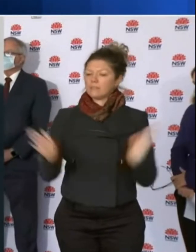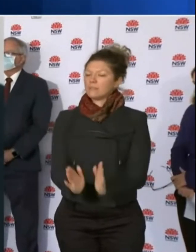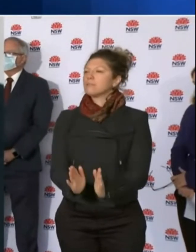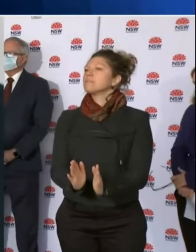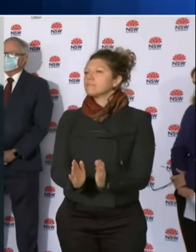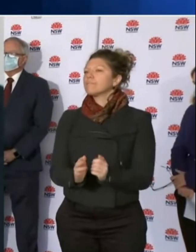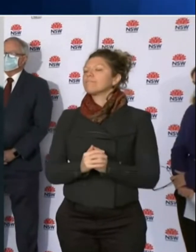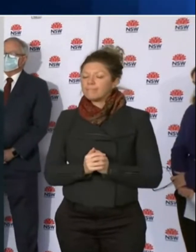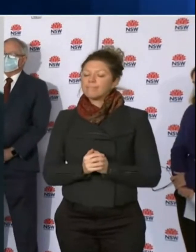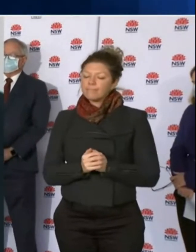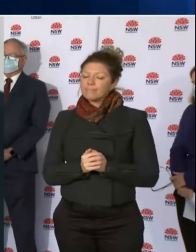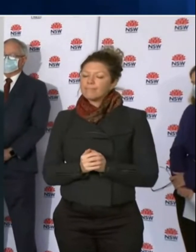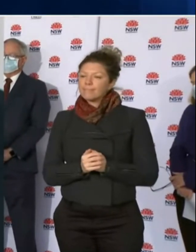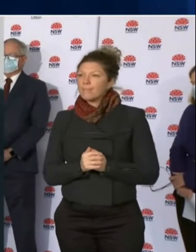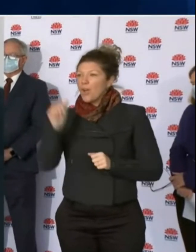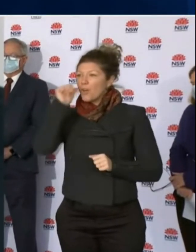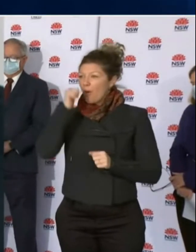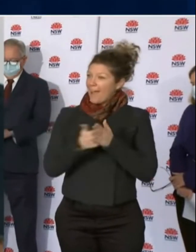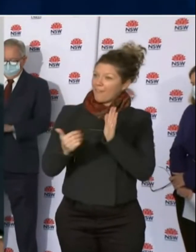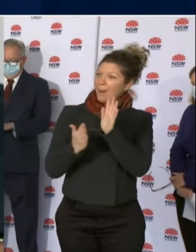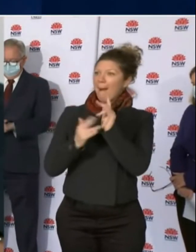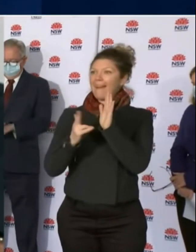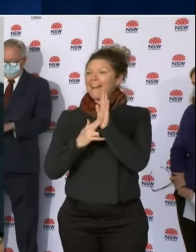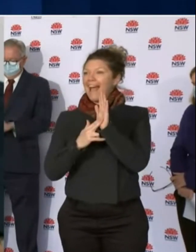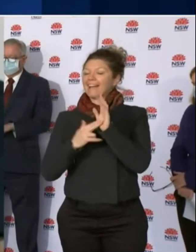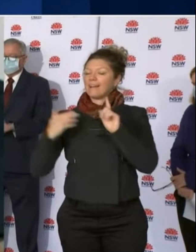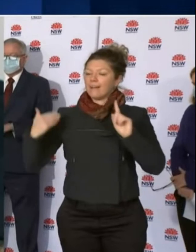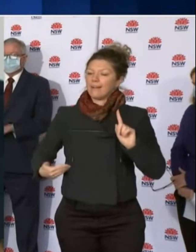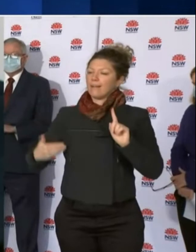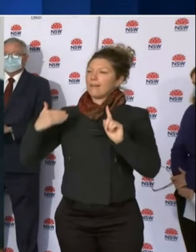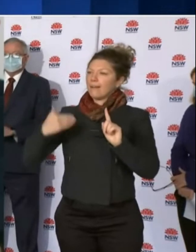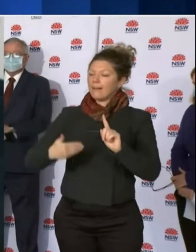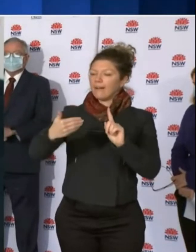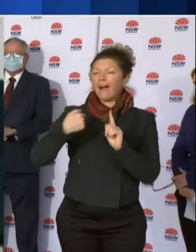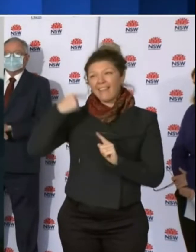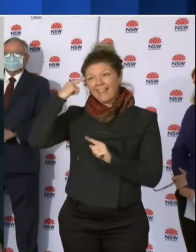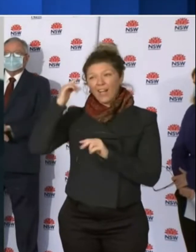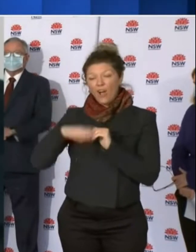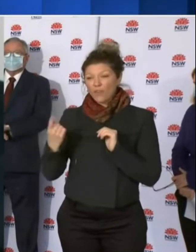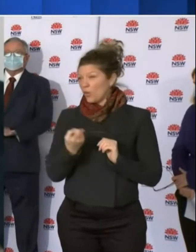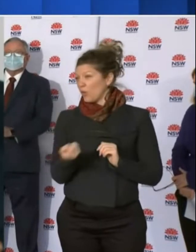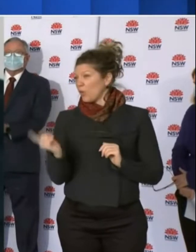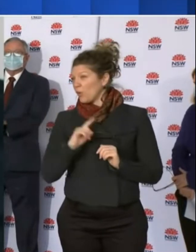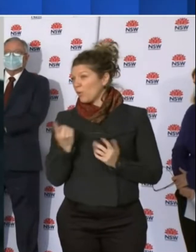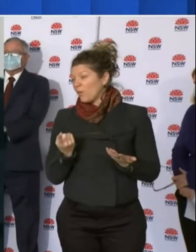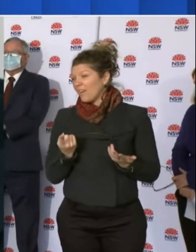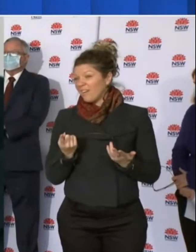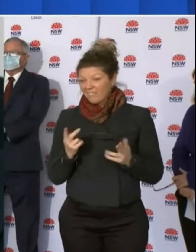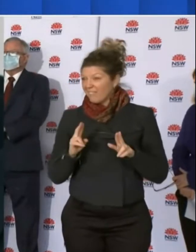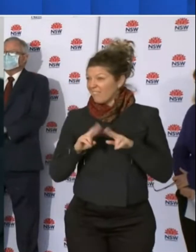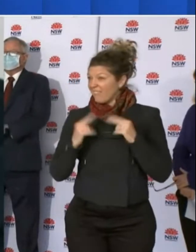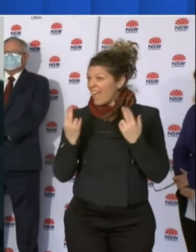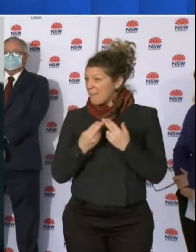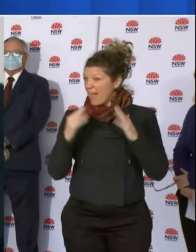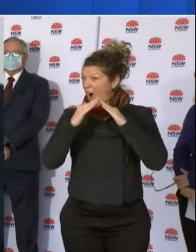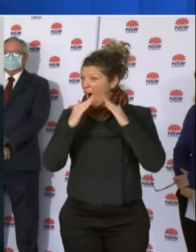our thoughts, whenever it's a Monday rolls around, in particular, our thoughts and my thoughts are with people, with households who are having to